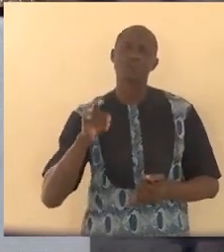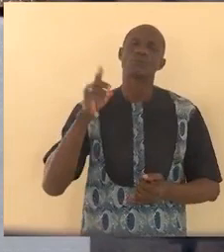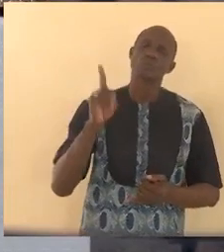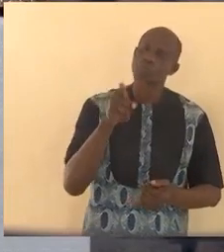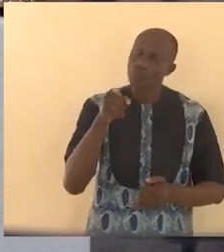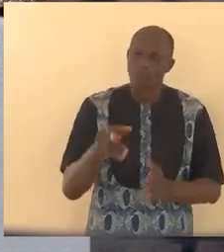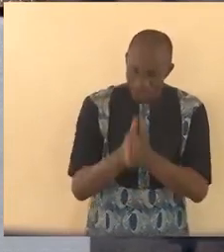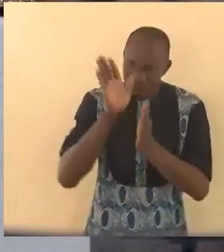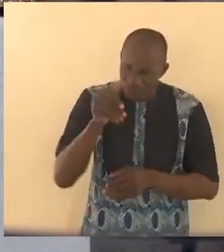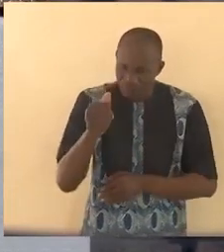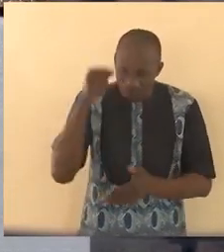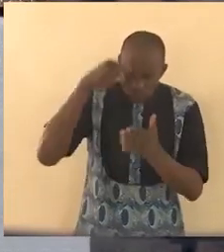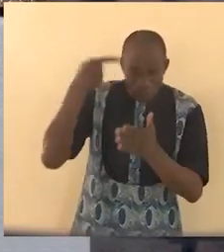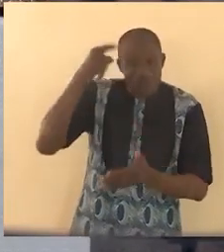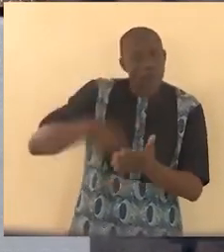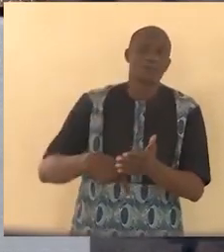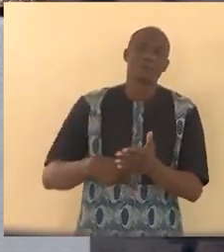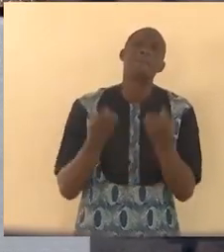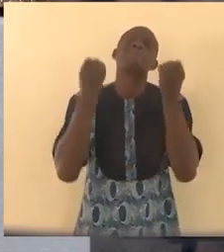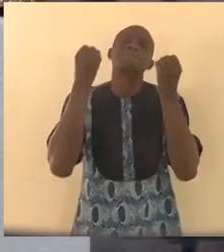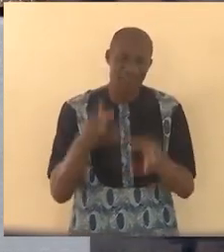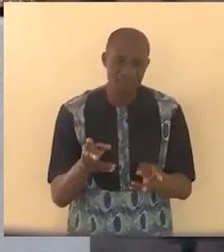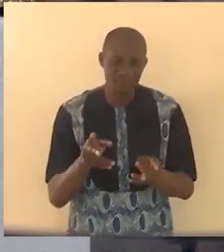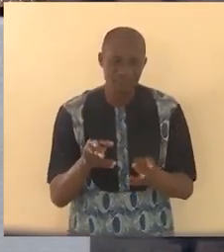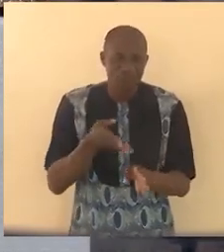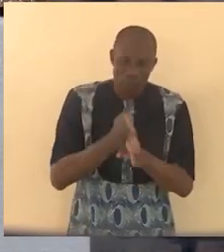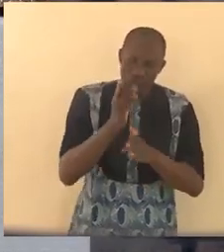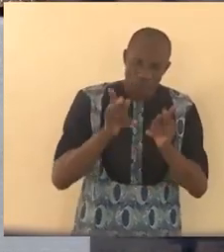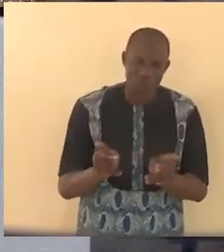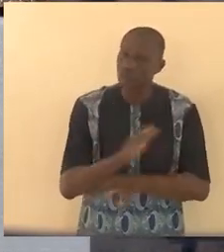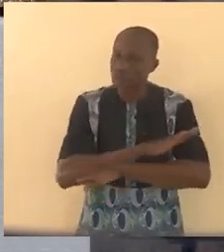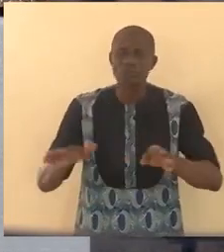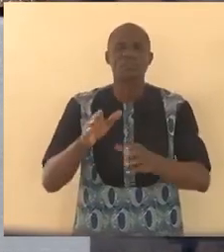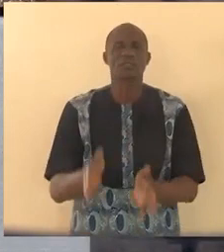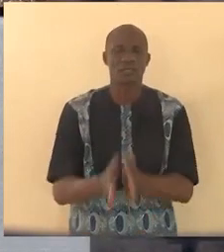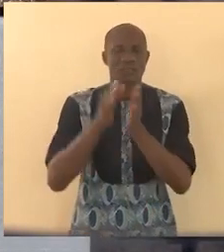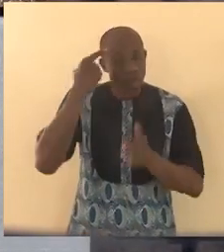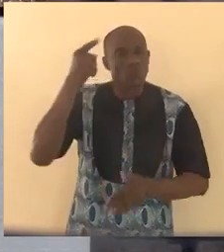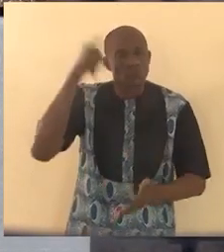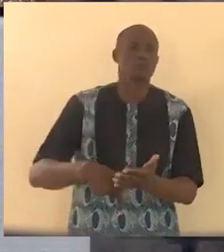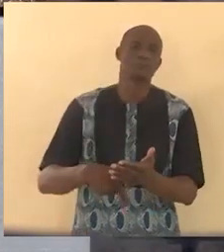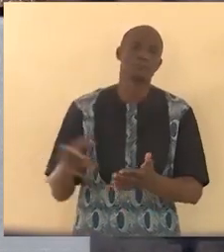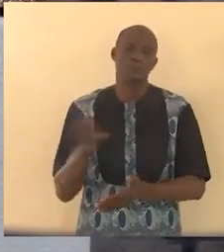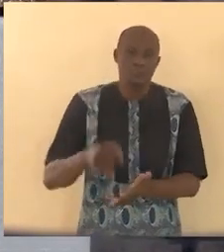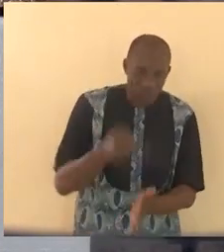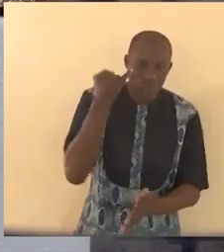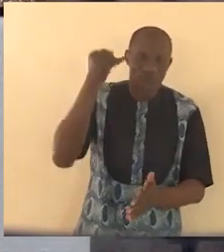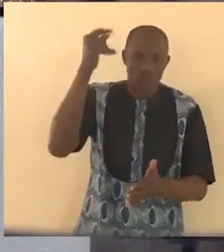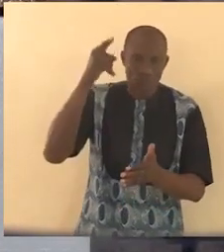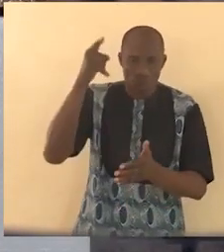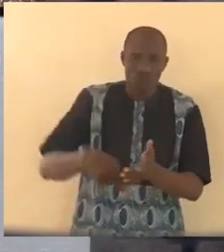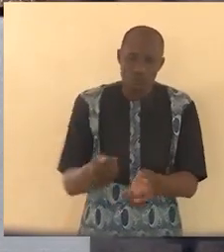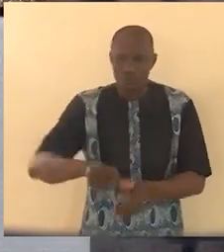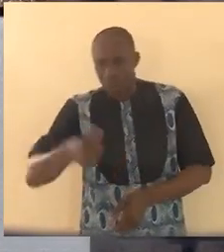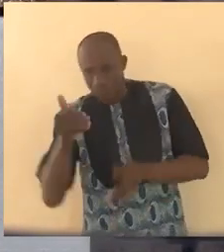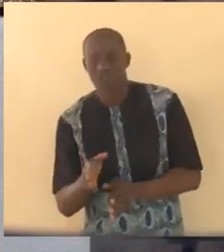yourself, for what? The majority of human beings do not ask for what. They just do what